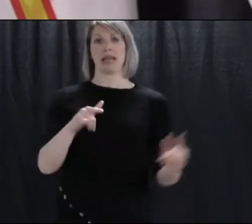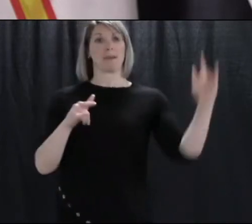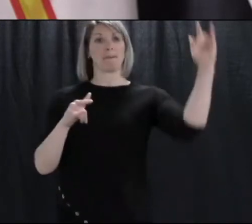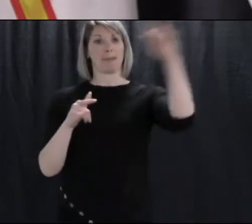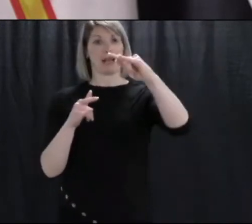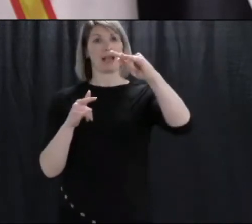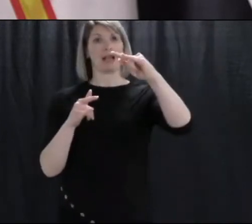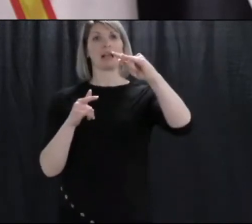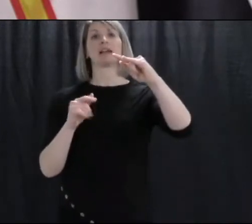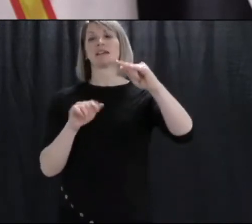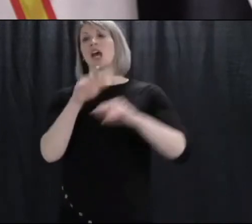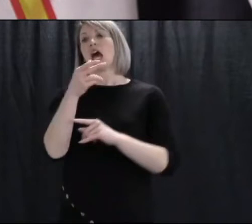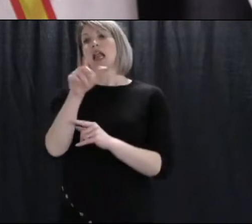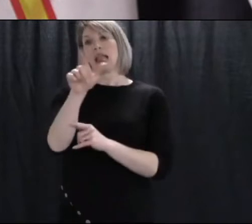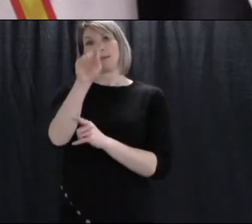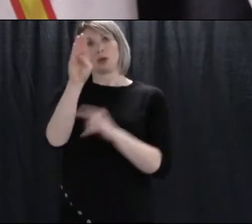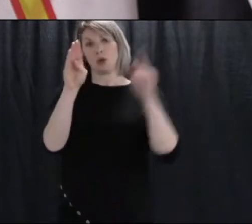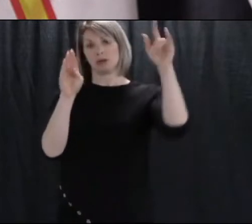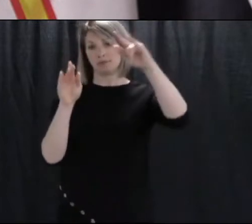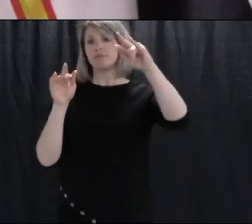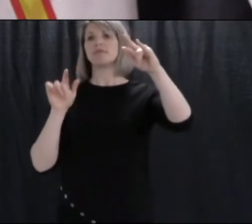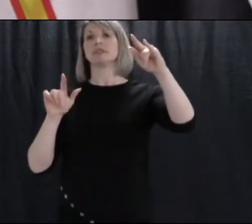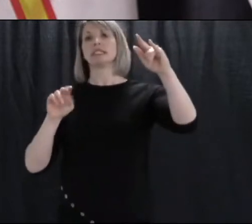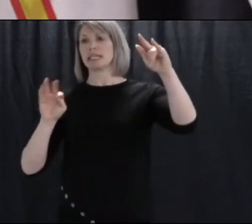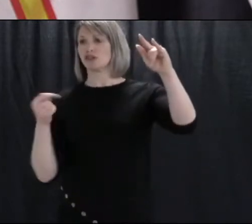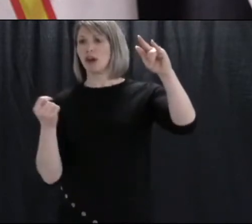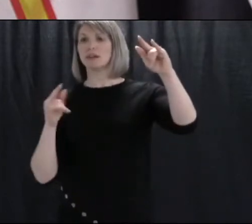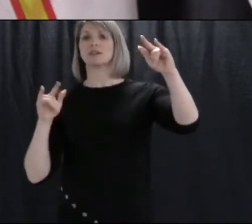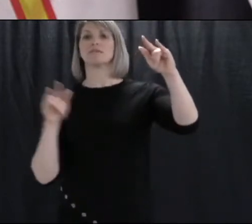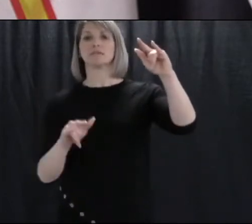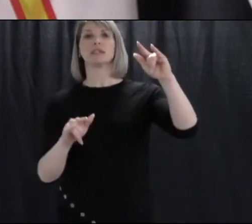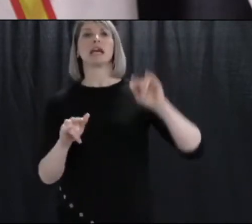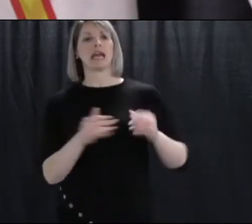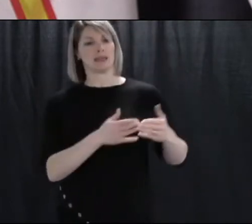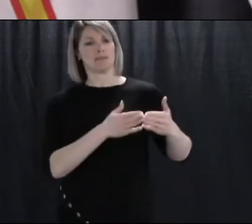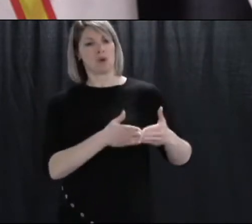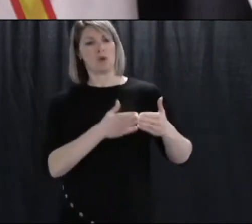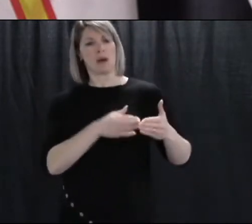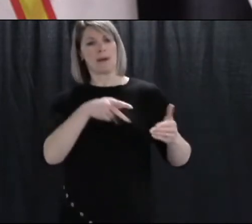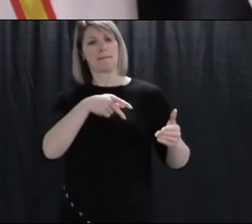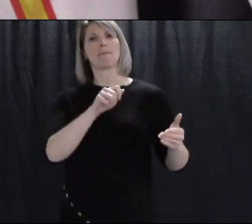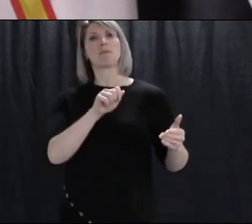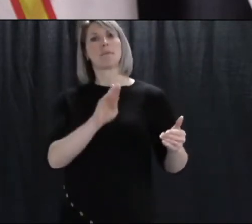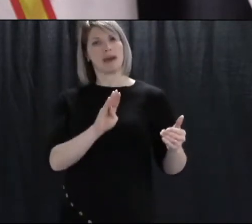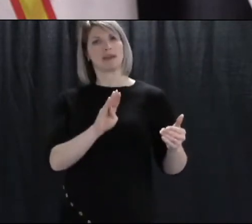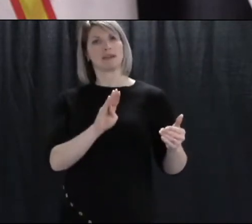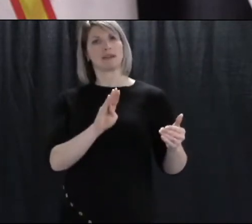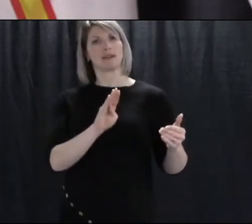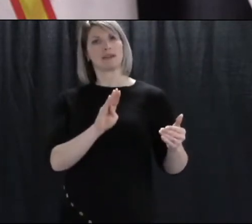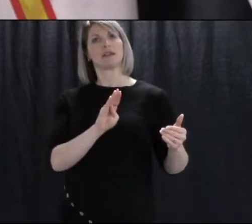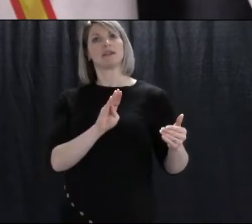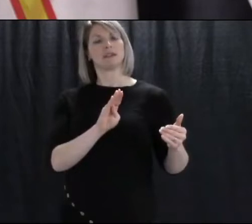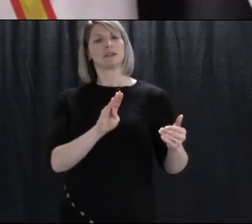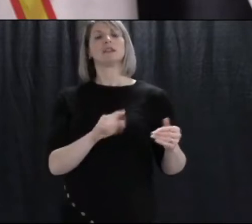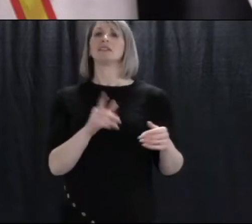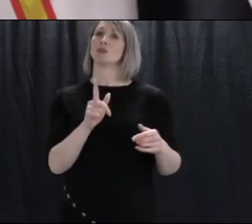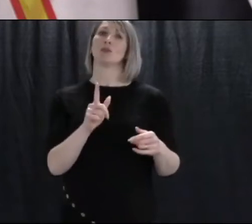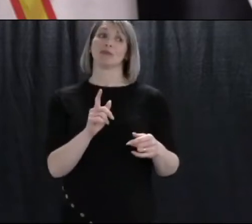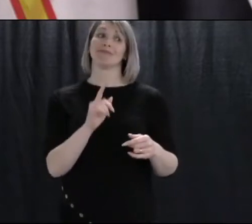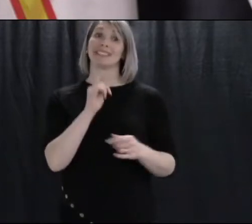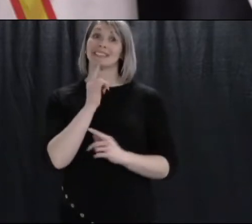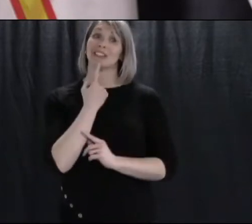airports in Happy Valley Goose Bay and here in St. John's, and by Marine Atlantic in Port aux Basques to North Sydney. These are extreme